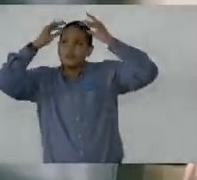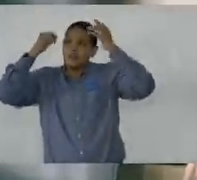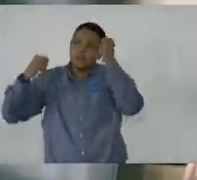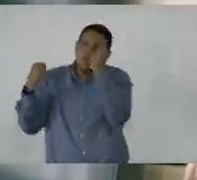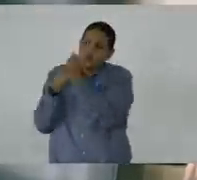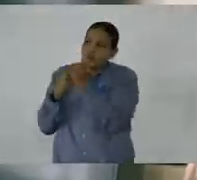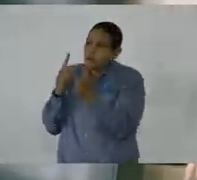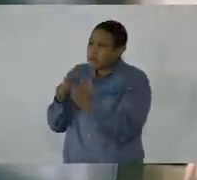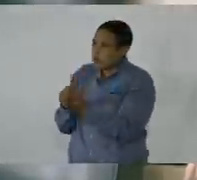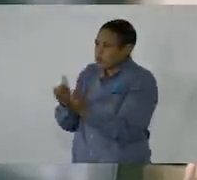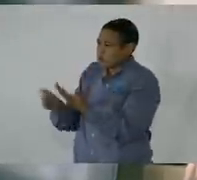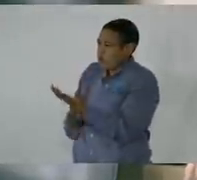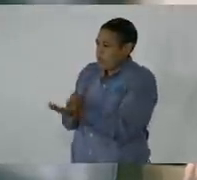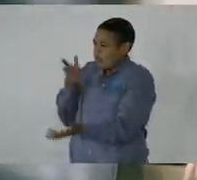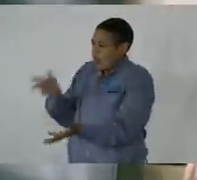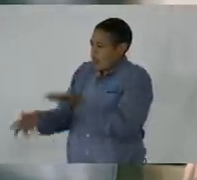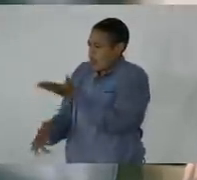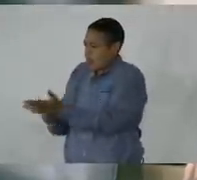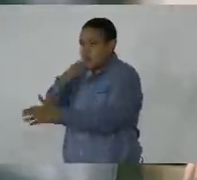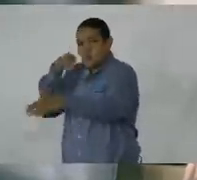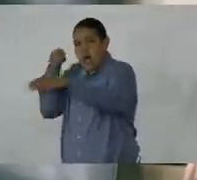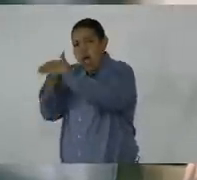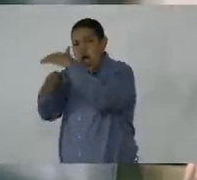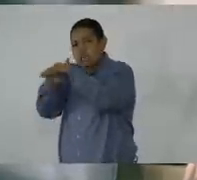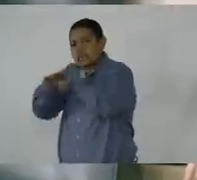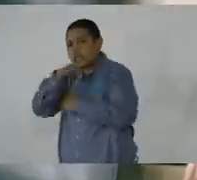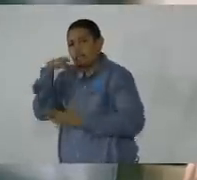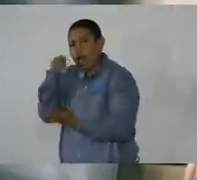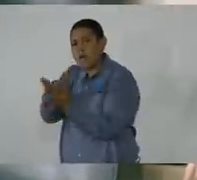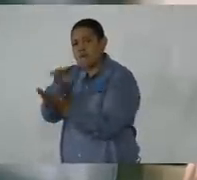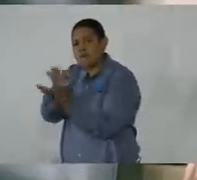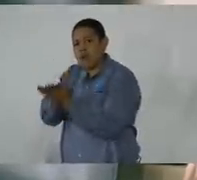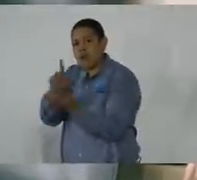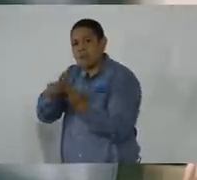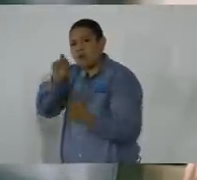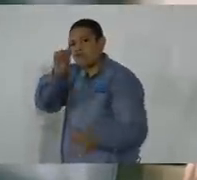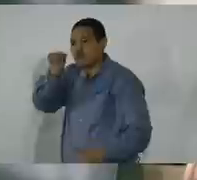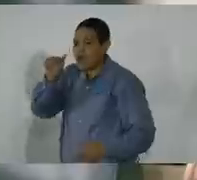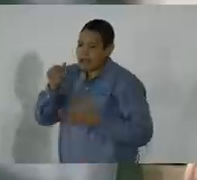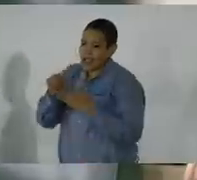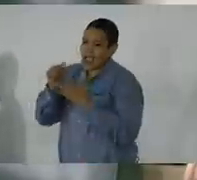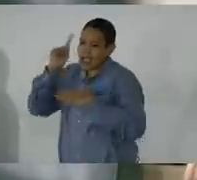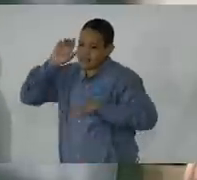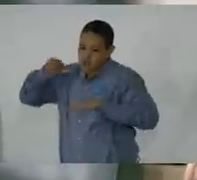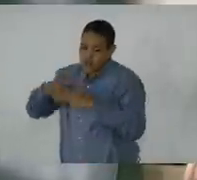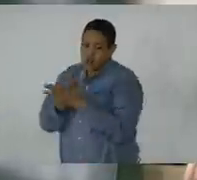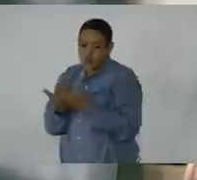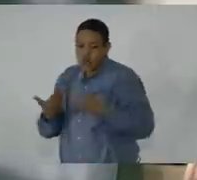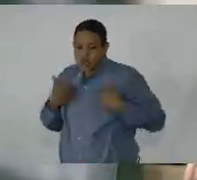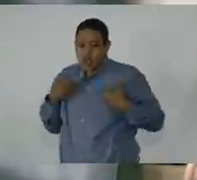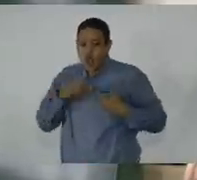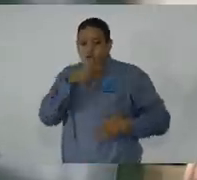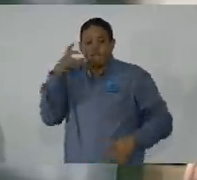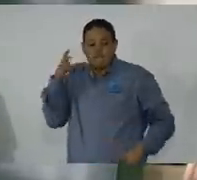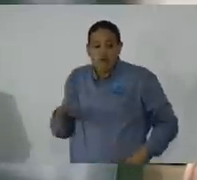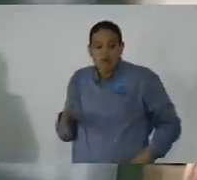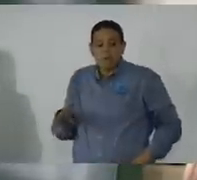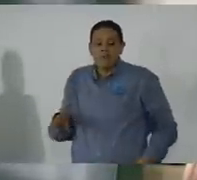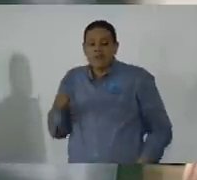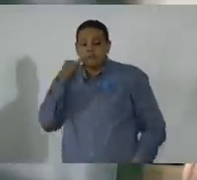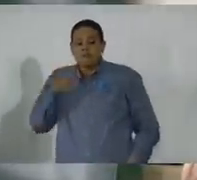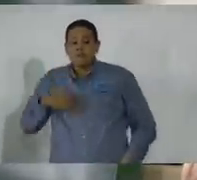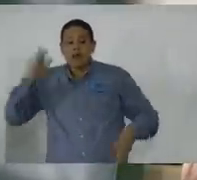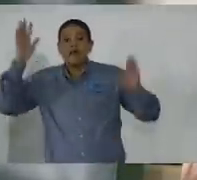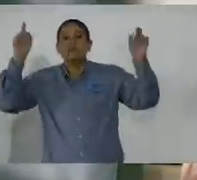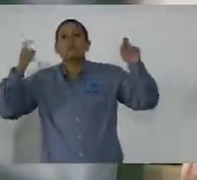and programs to access farm records and RADA guides for new and young farmers. Madam Speaker, we